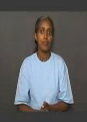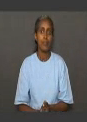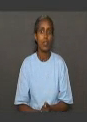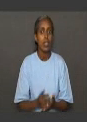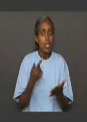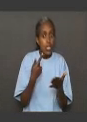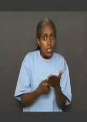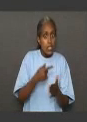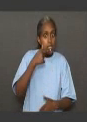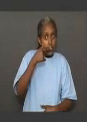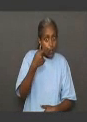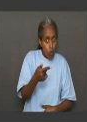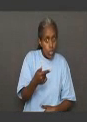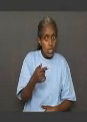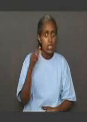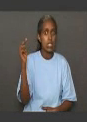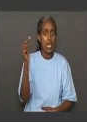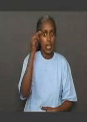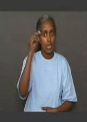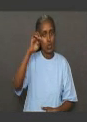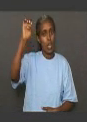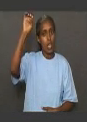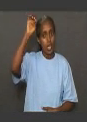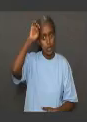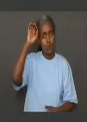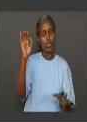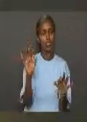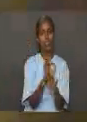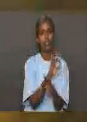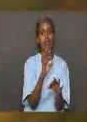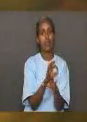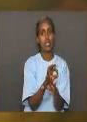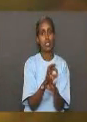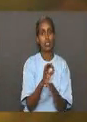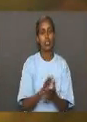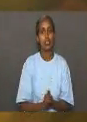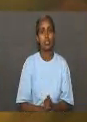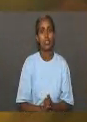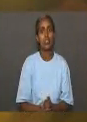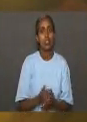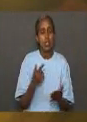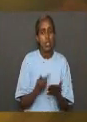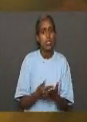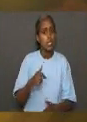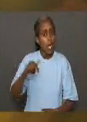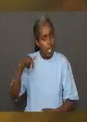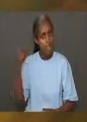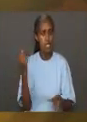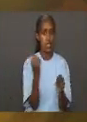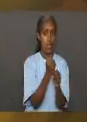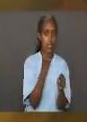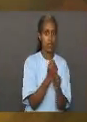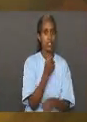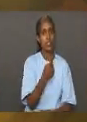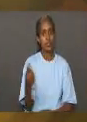This is called the natural exponential function. Let us do another activity,